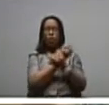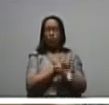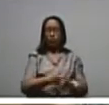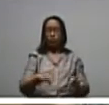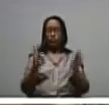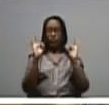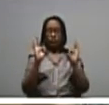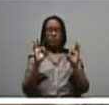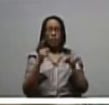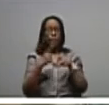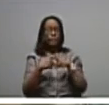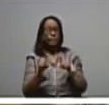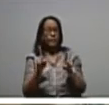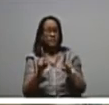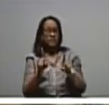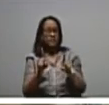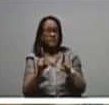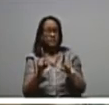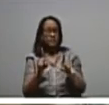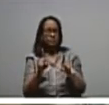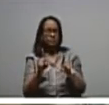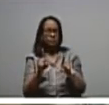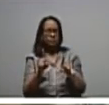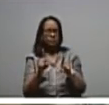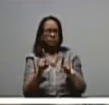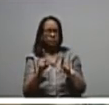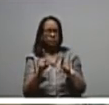to contribute a little bit.